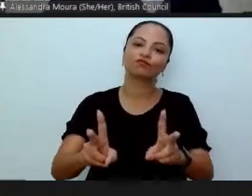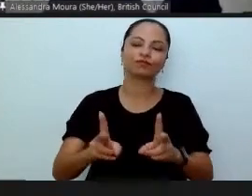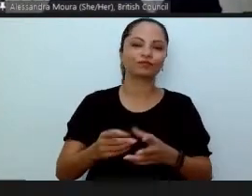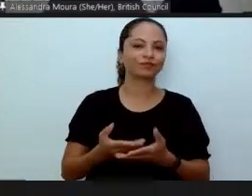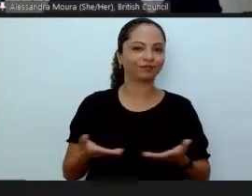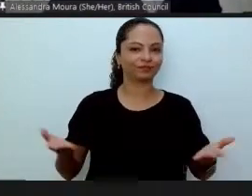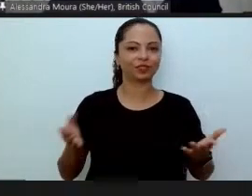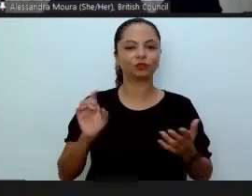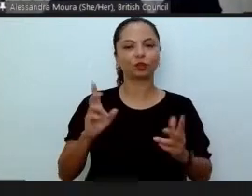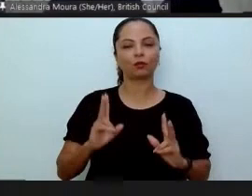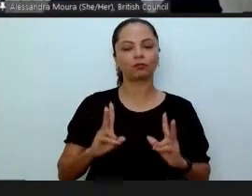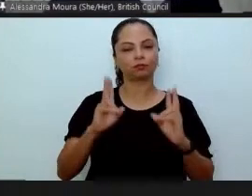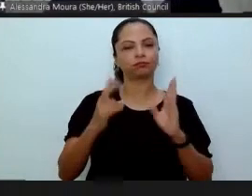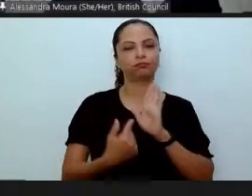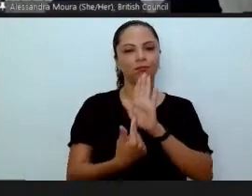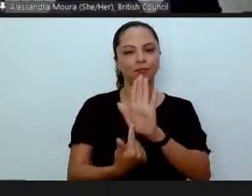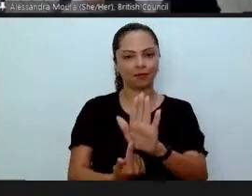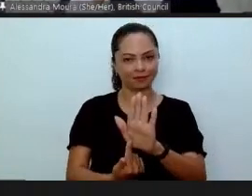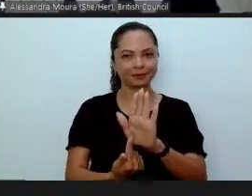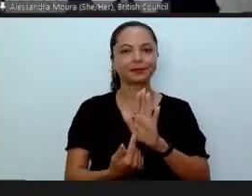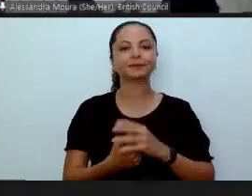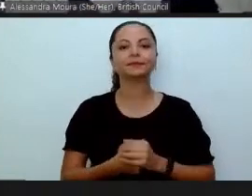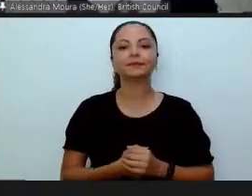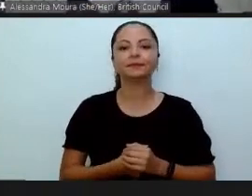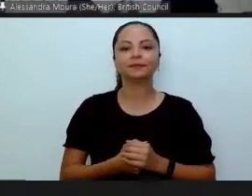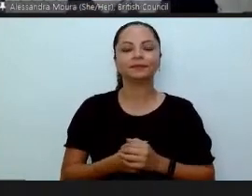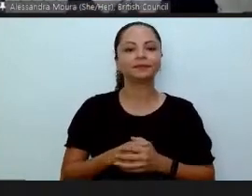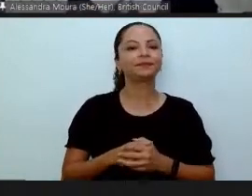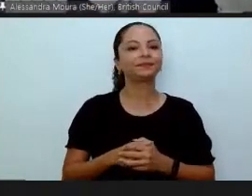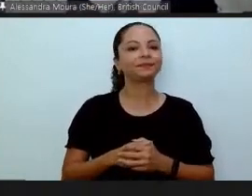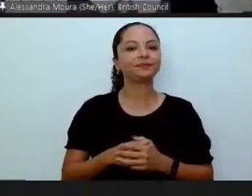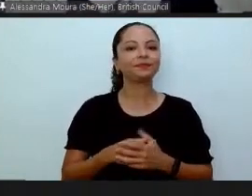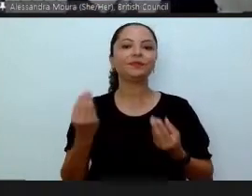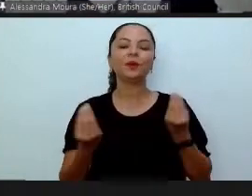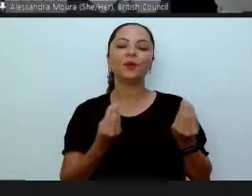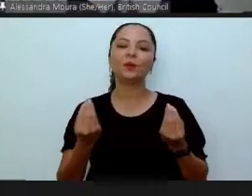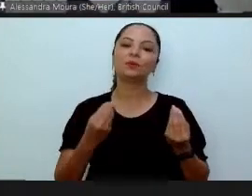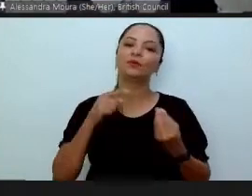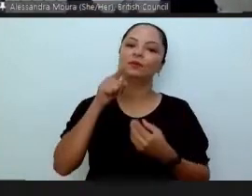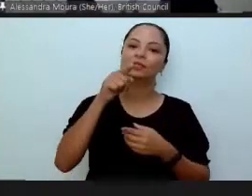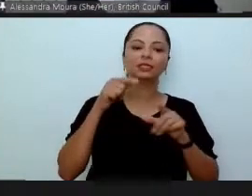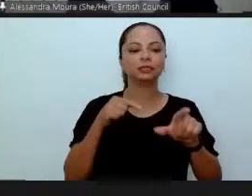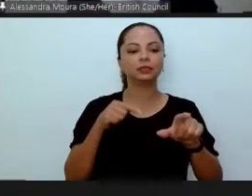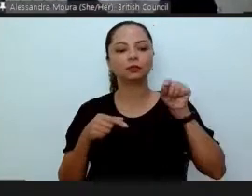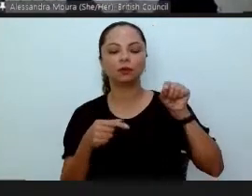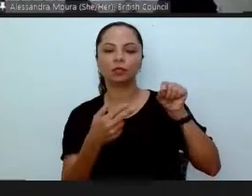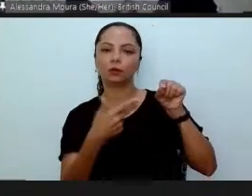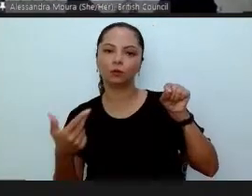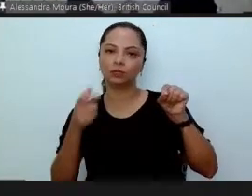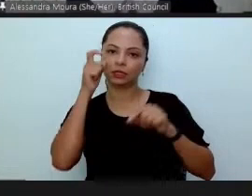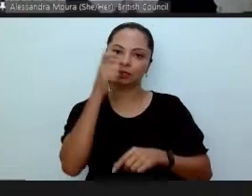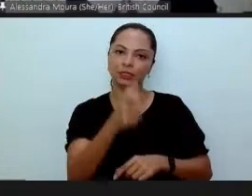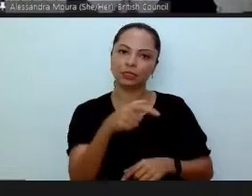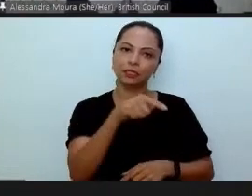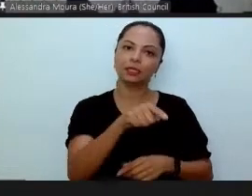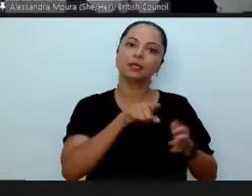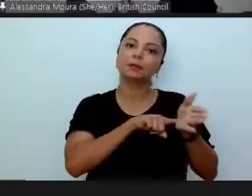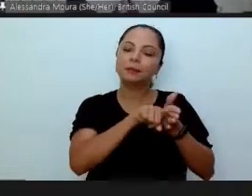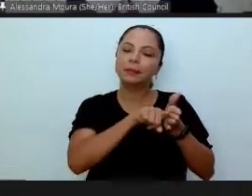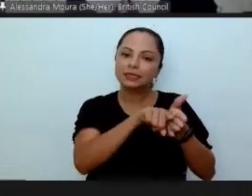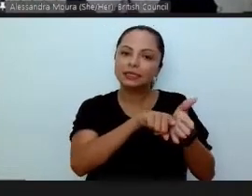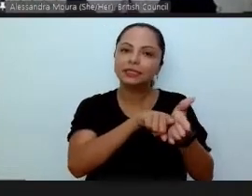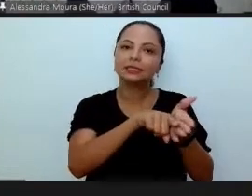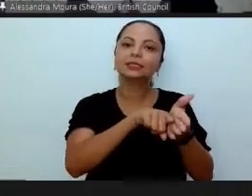one-off workshop. You choose something you're interested in, you research and plan it, and then give the